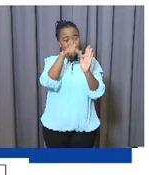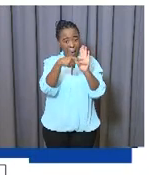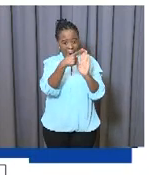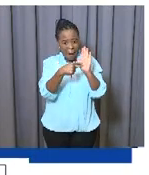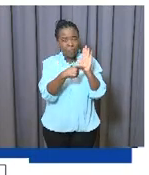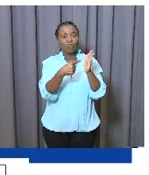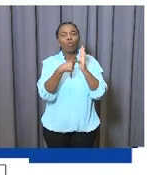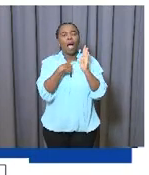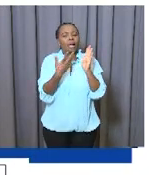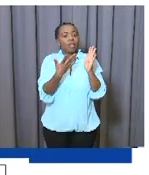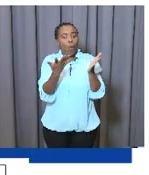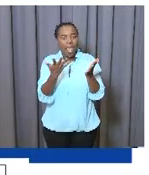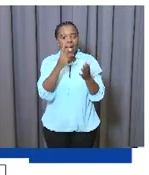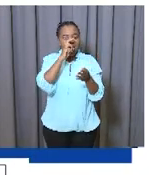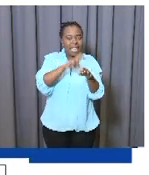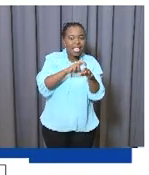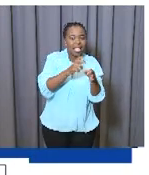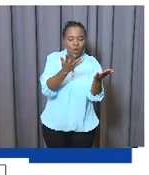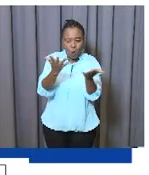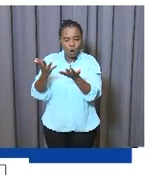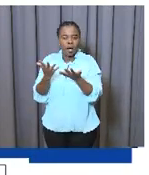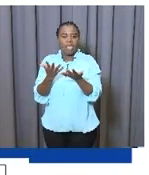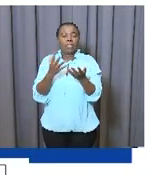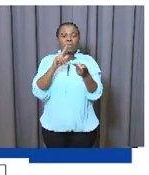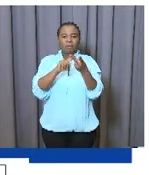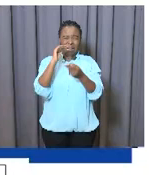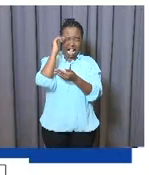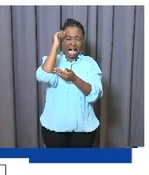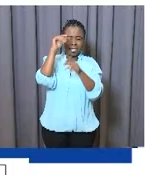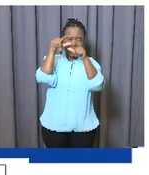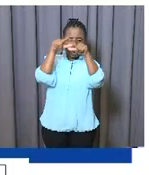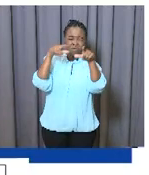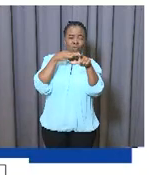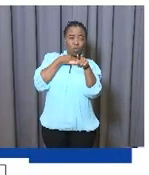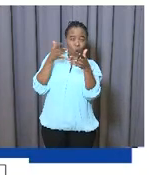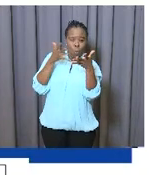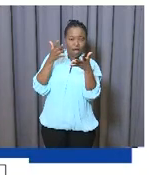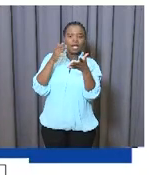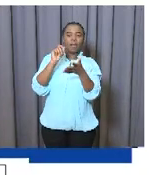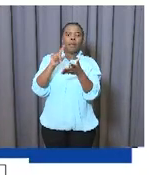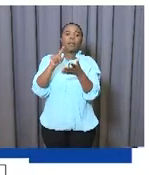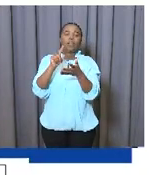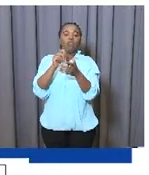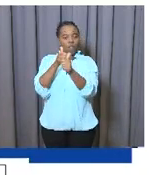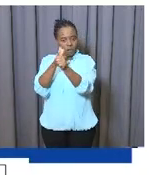going versus where the greatest need is, versus where the highest level of risk is, versus